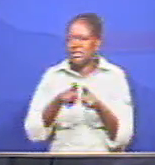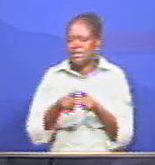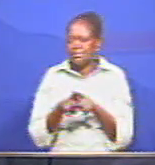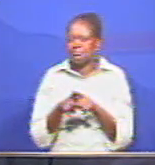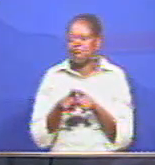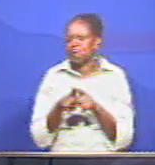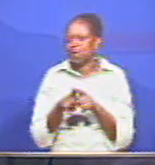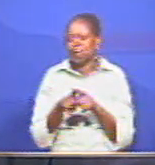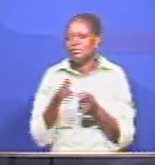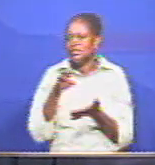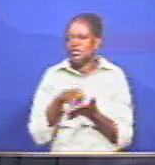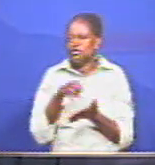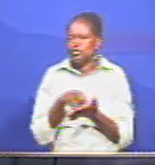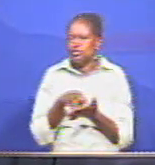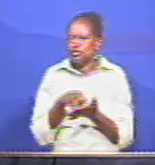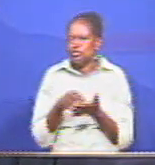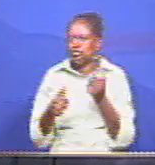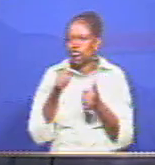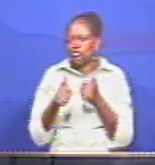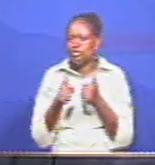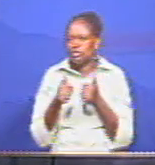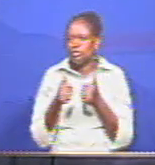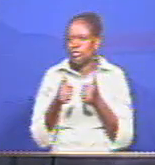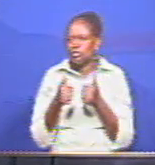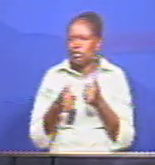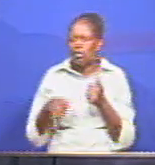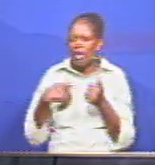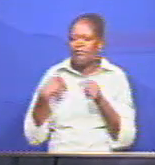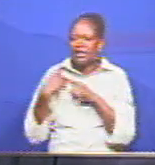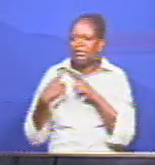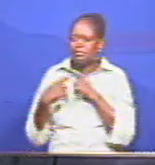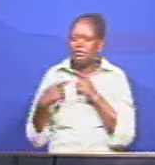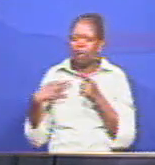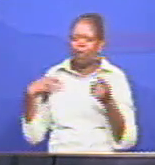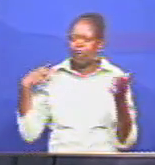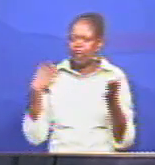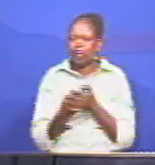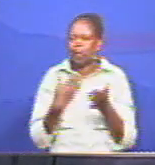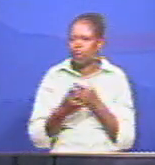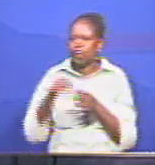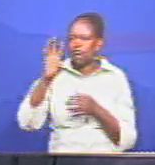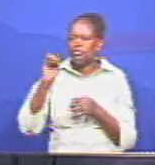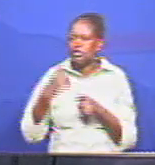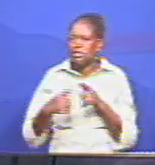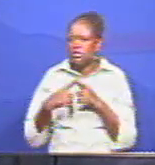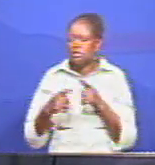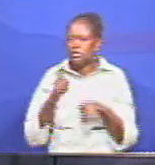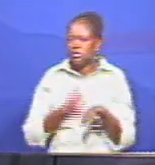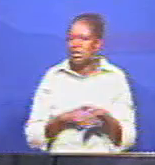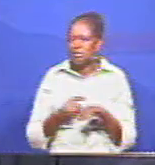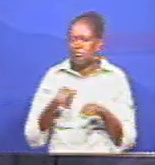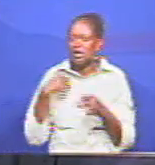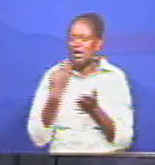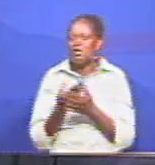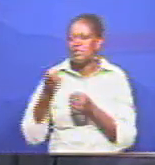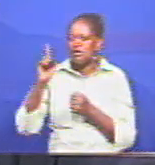again the same situations which we have experienced for the last at least 40 years mm-hmm. when myself I arrived, because I was